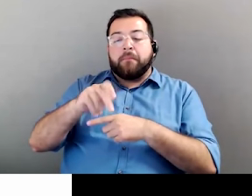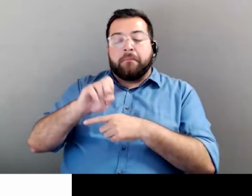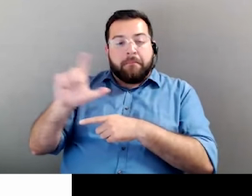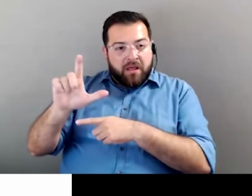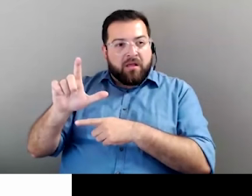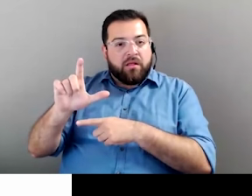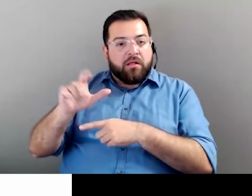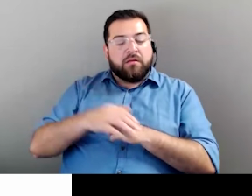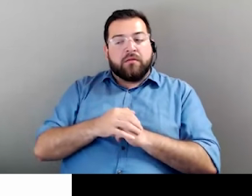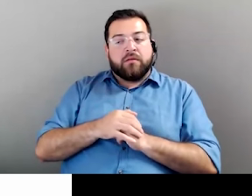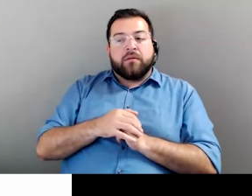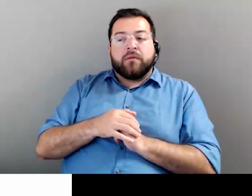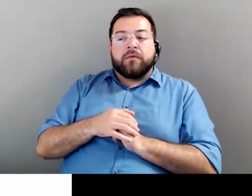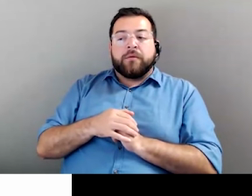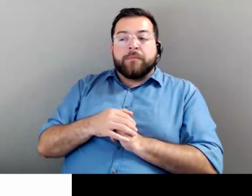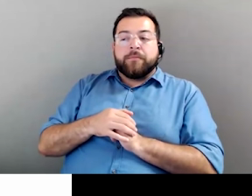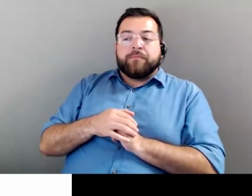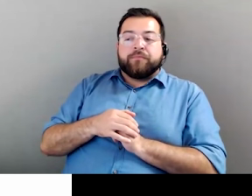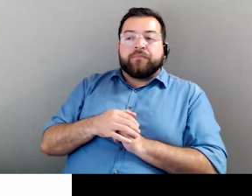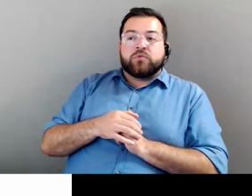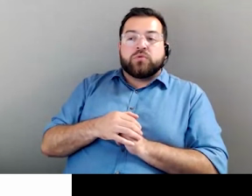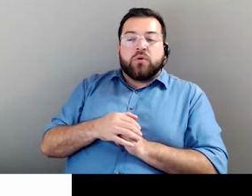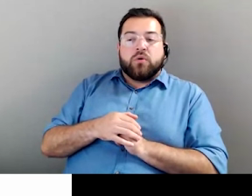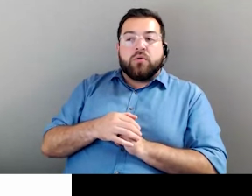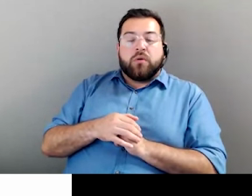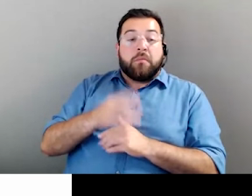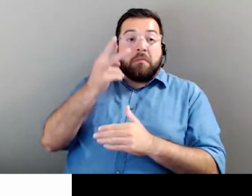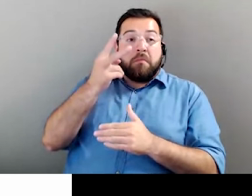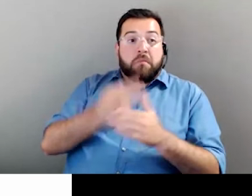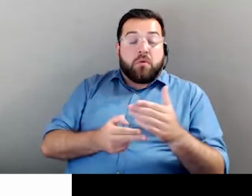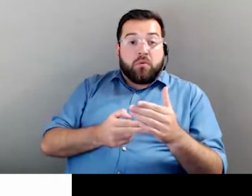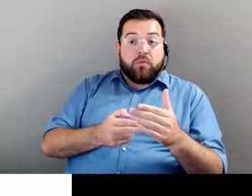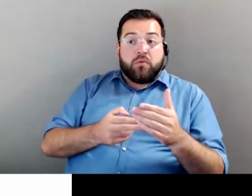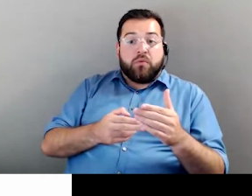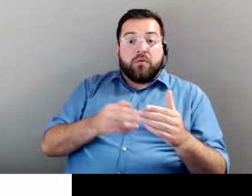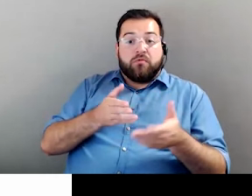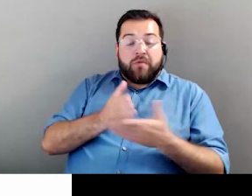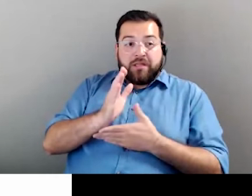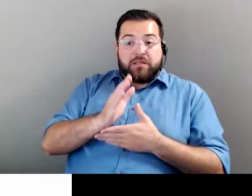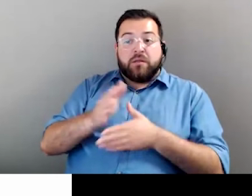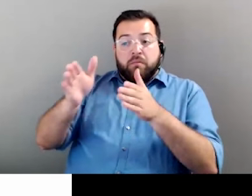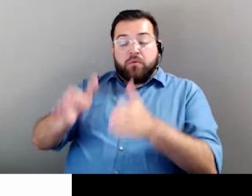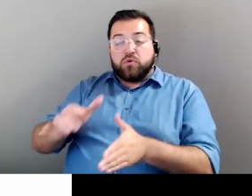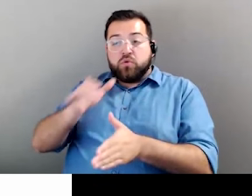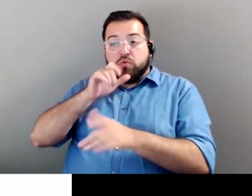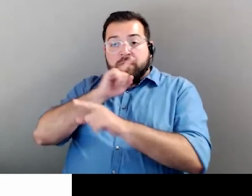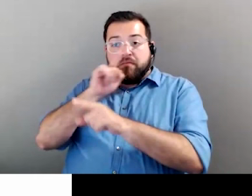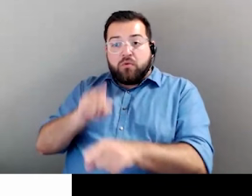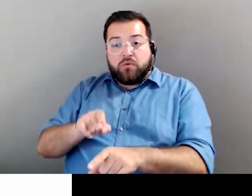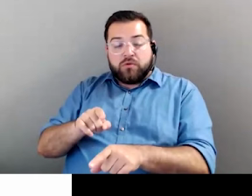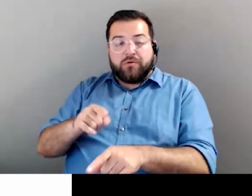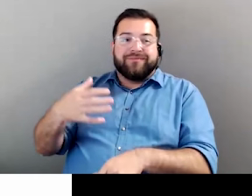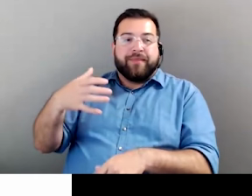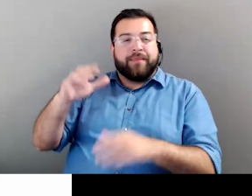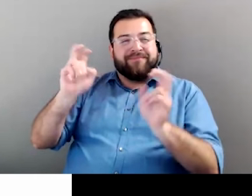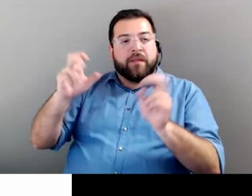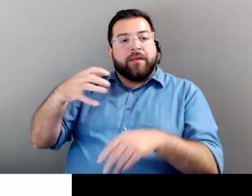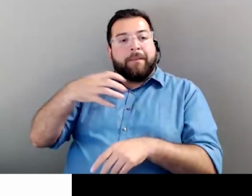for both the reporting party, so we call them the complainant, and the responding party or the accused, which is